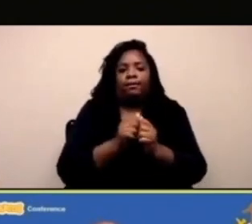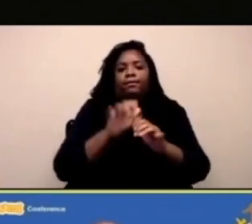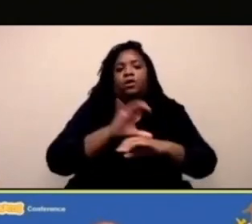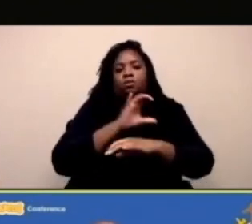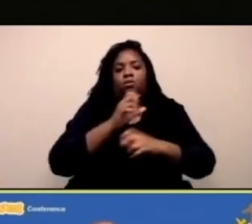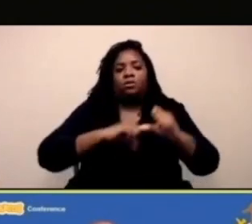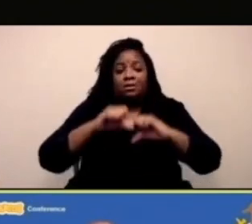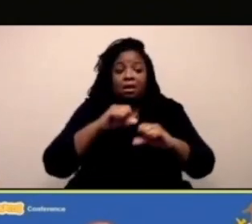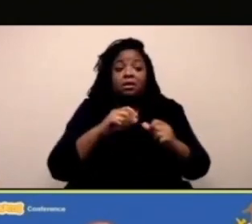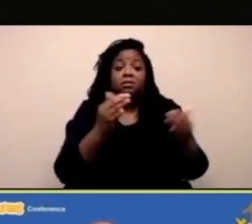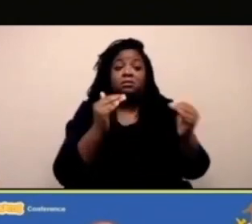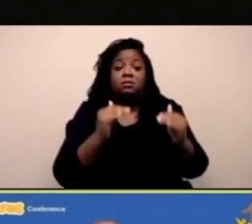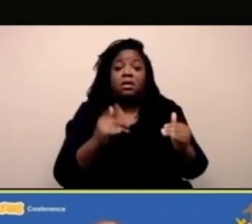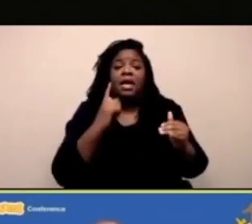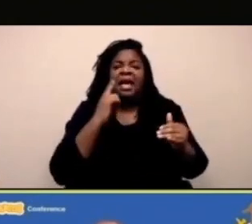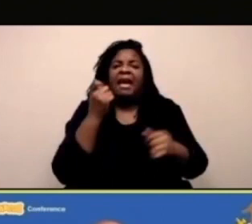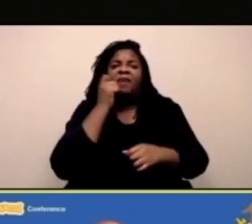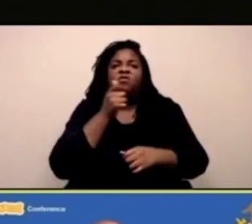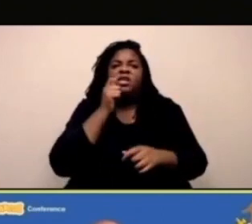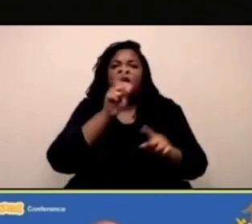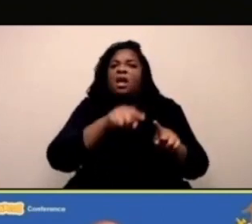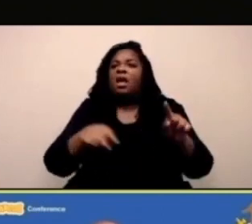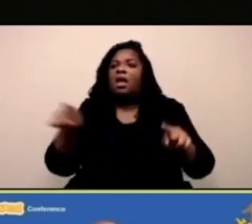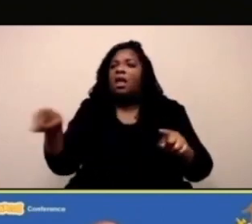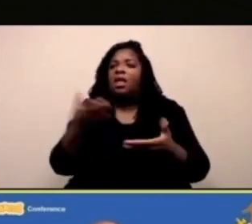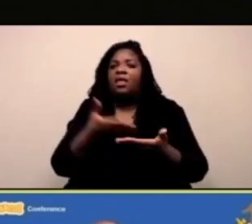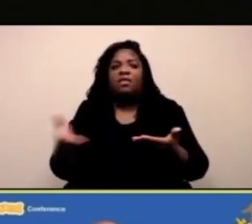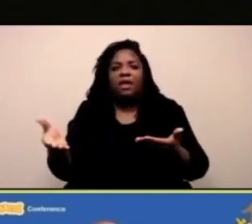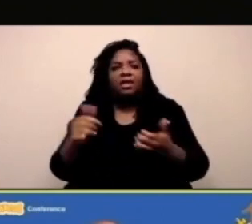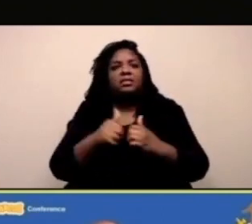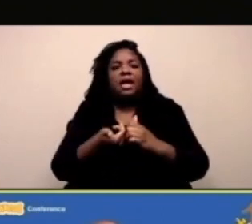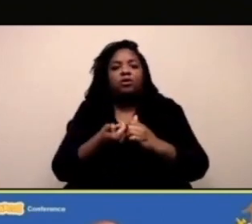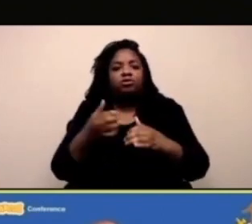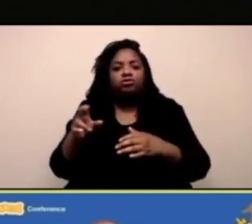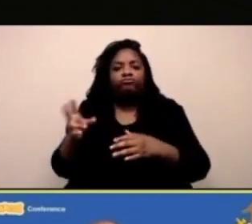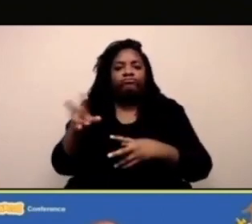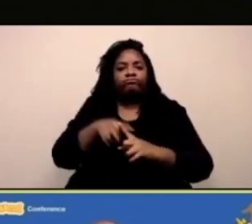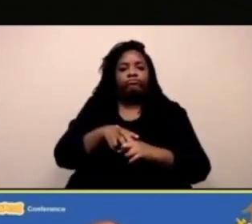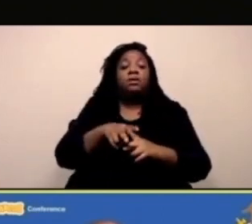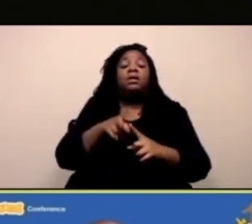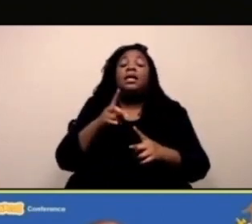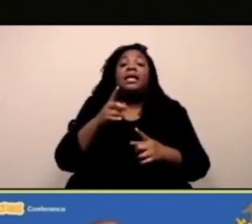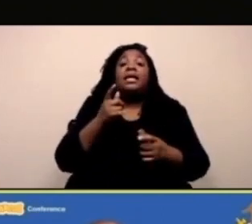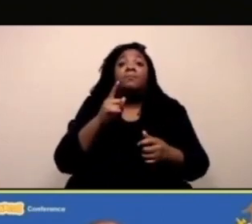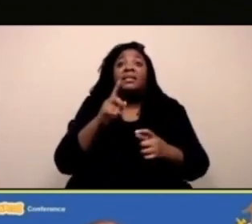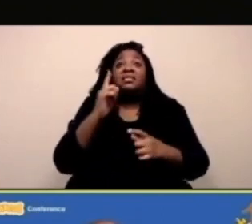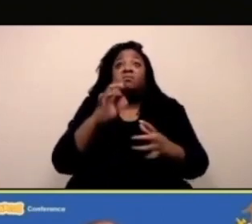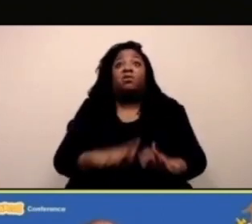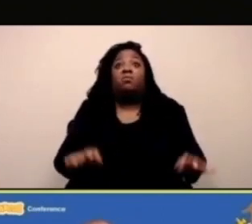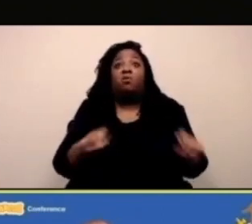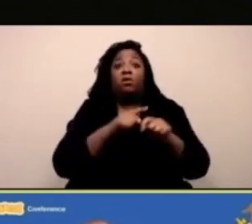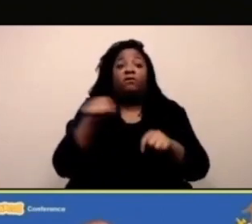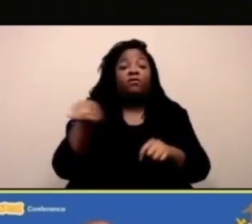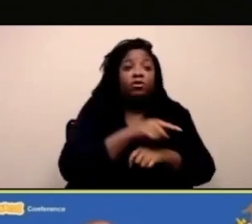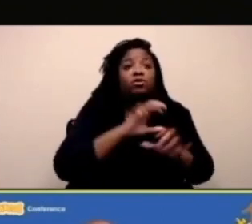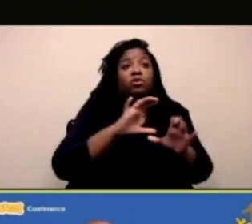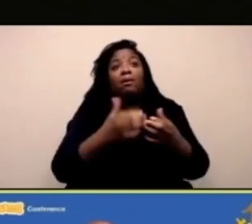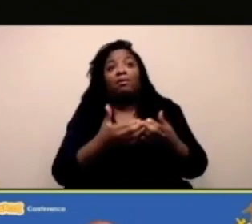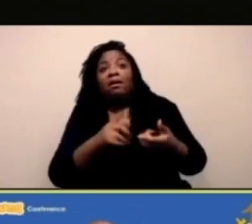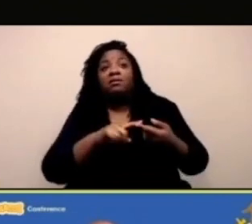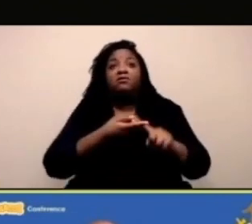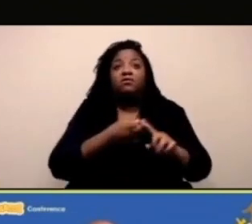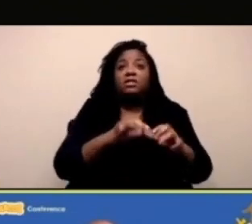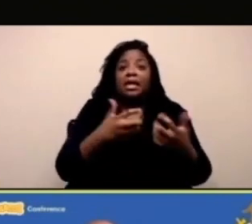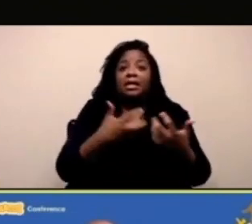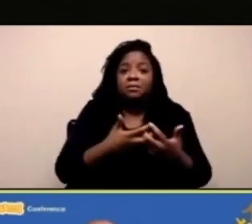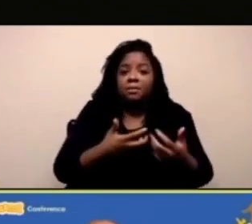or objects, which might be significant to you or to someone in your family or your friends or your classmates, to create